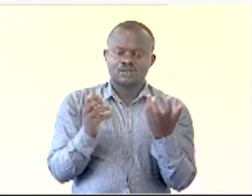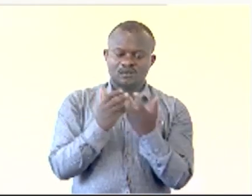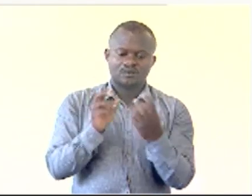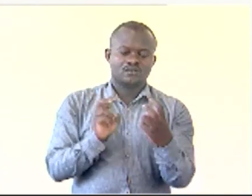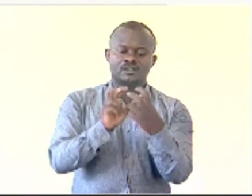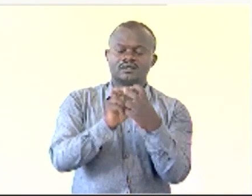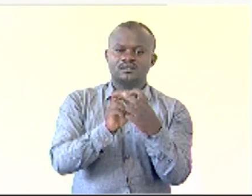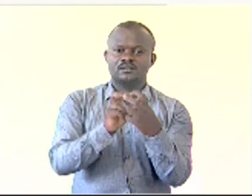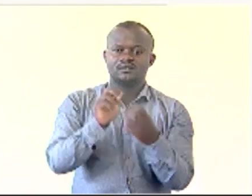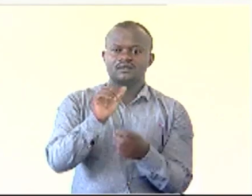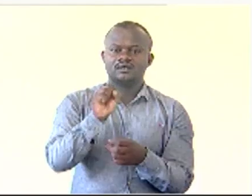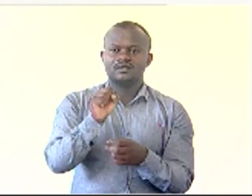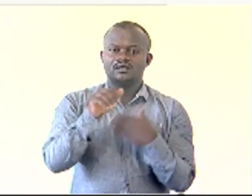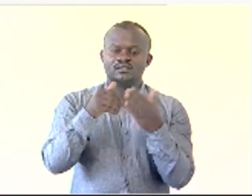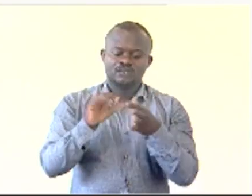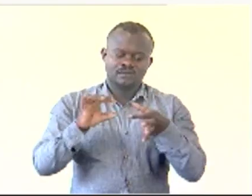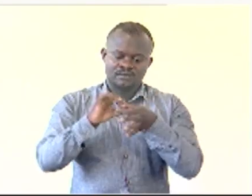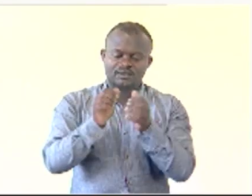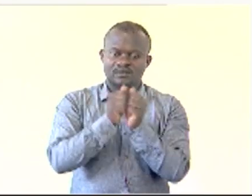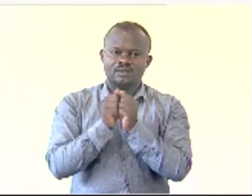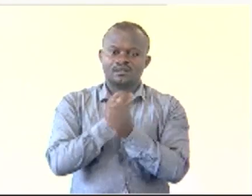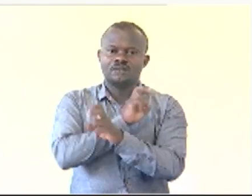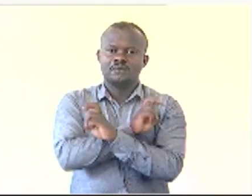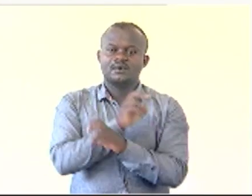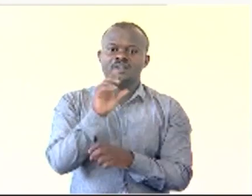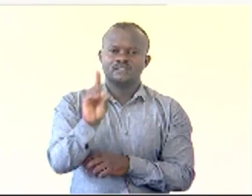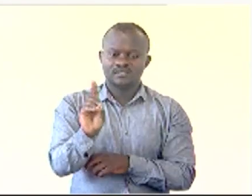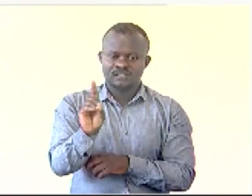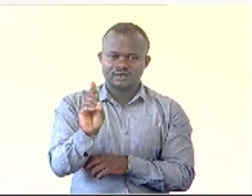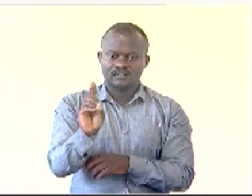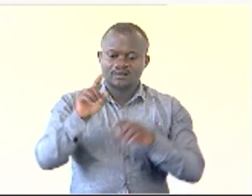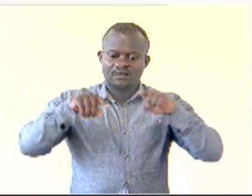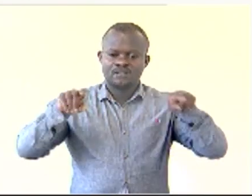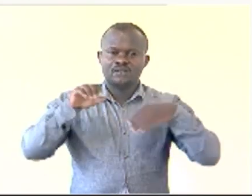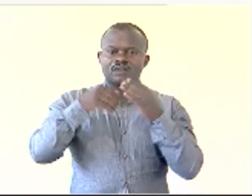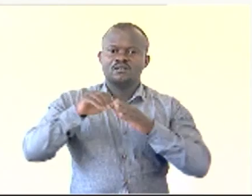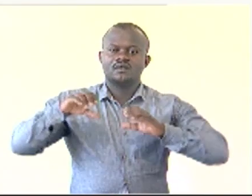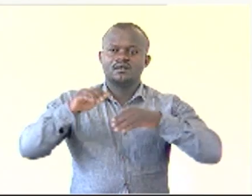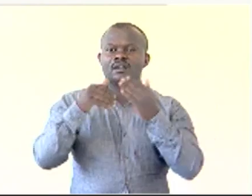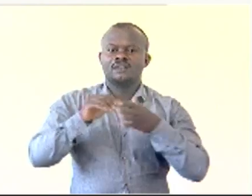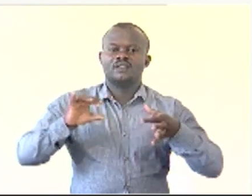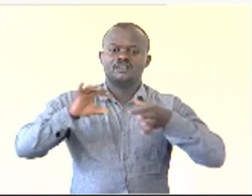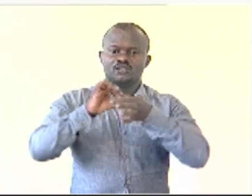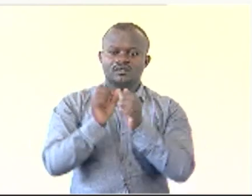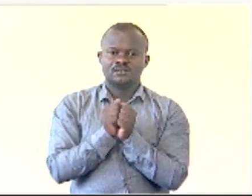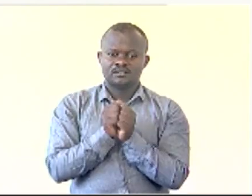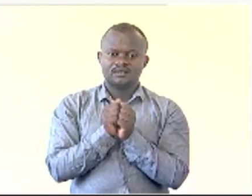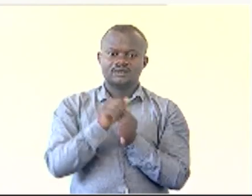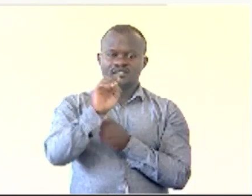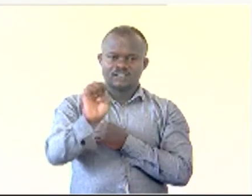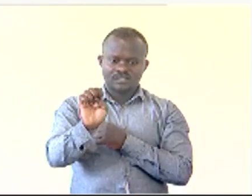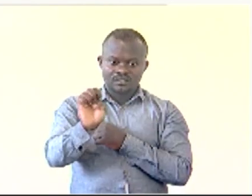that binds the bones together. D, the degree of movement at the joint.